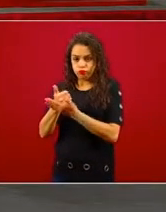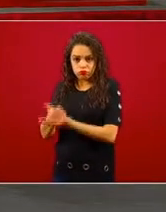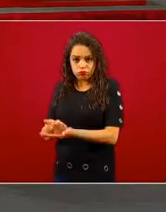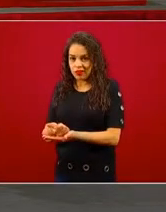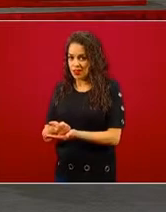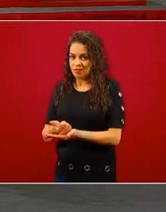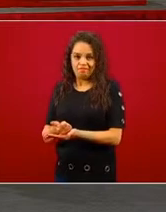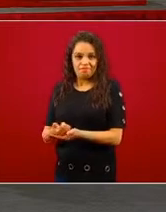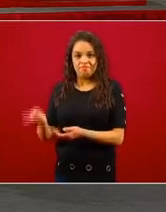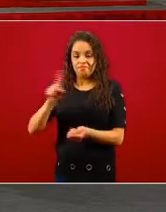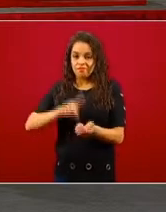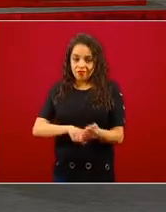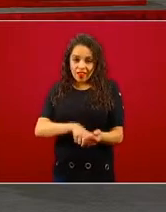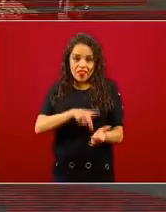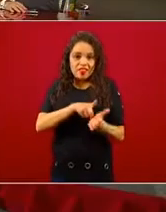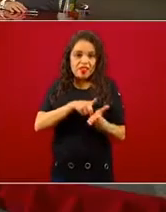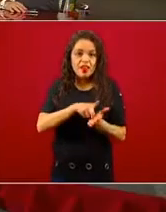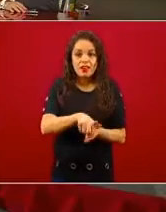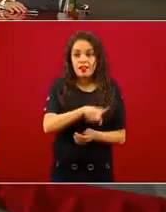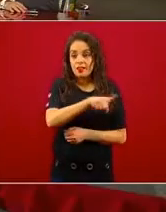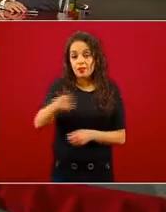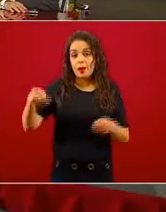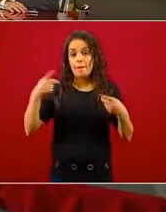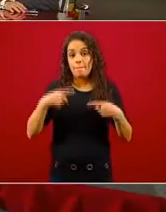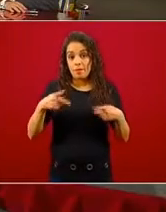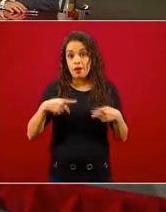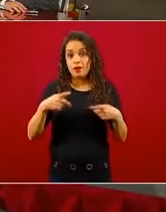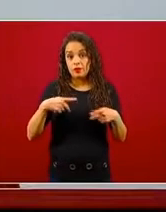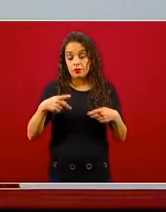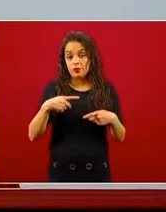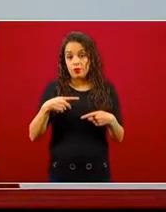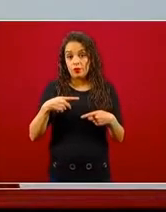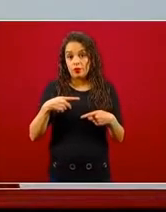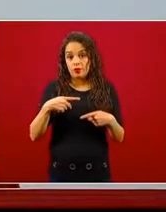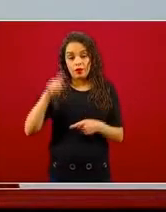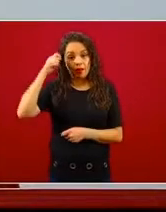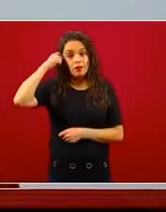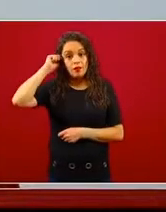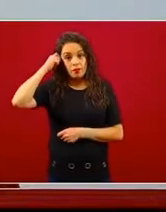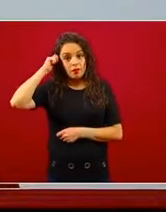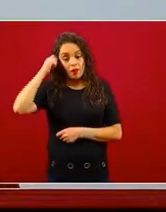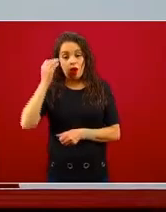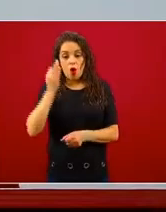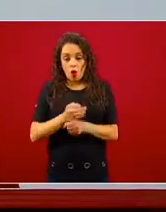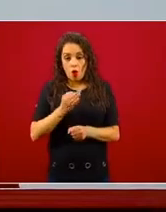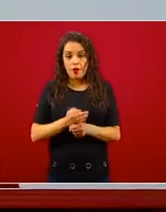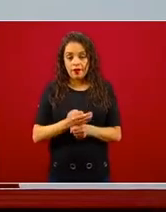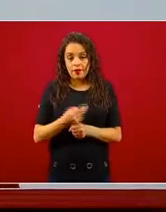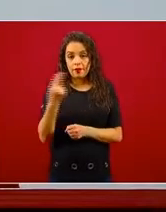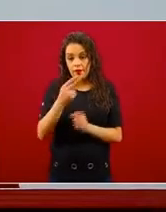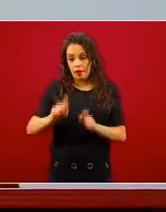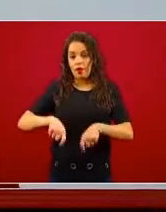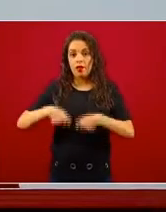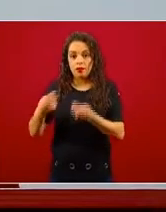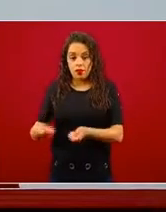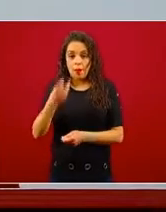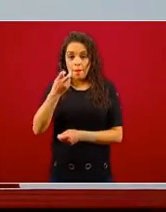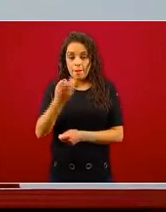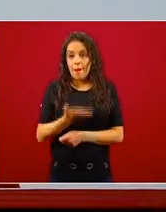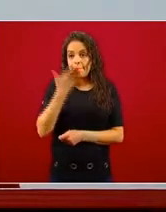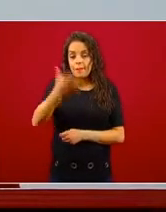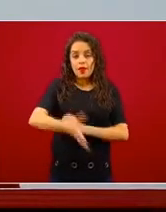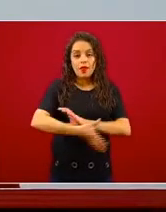So it's not an issue of charity, it's not asking a favor, it's the rights that these workers